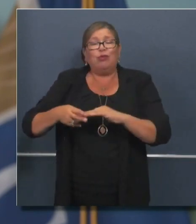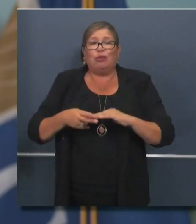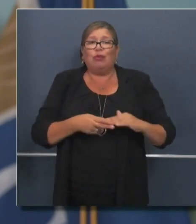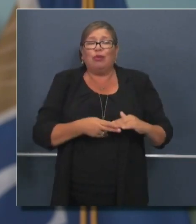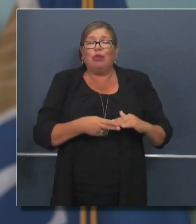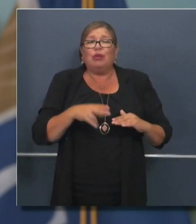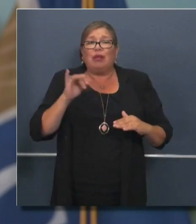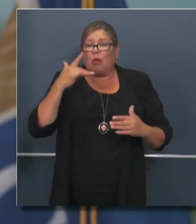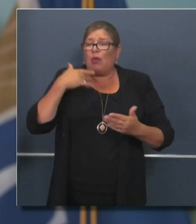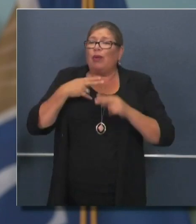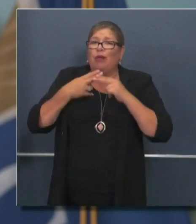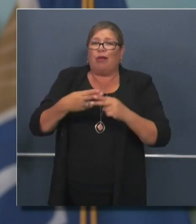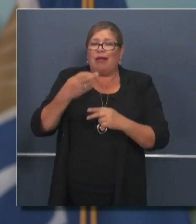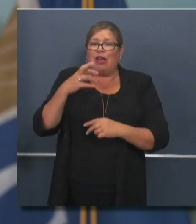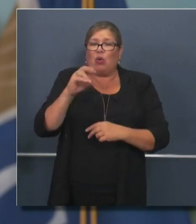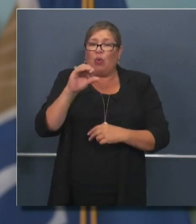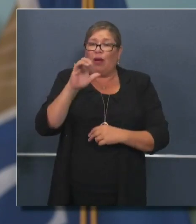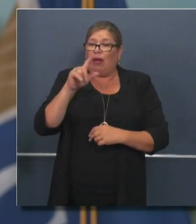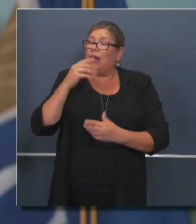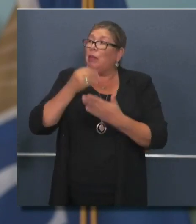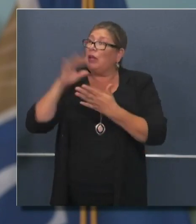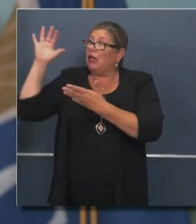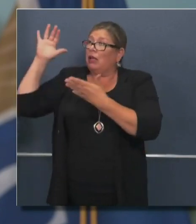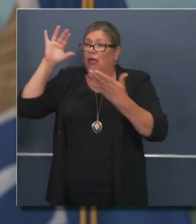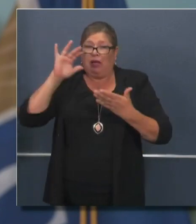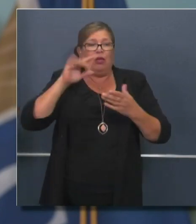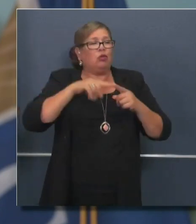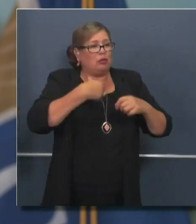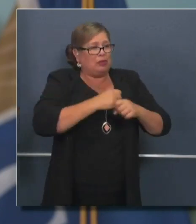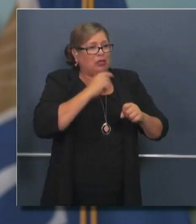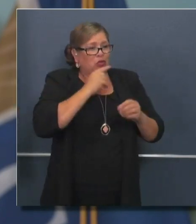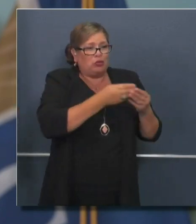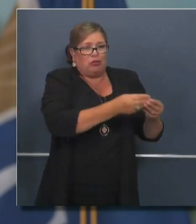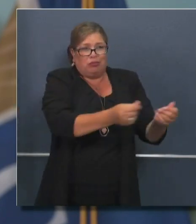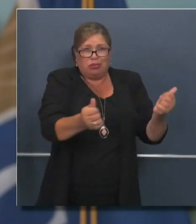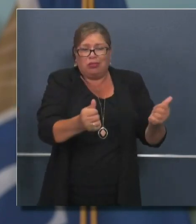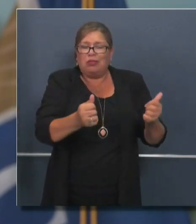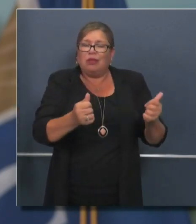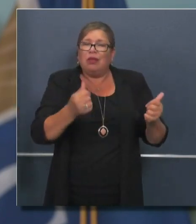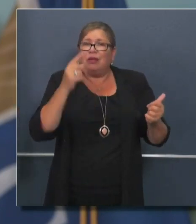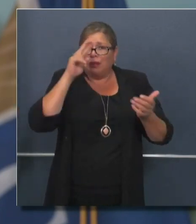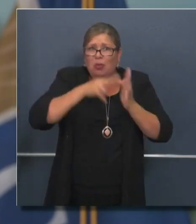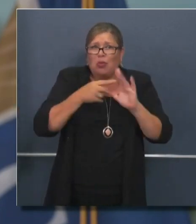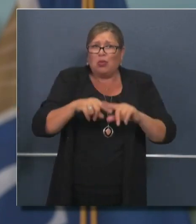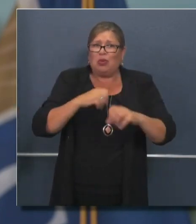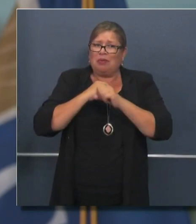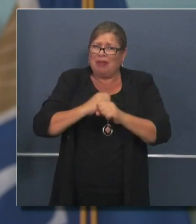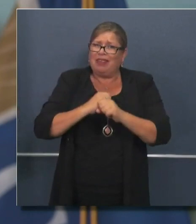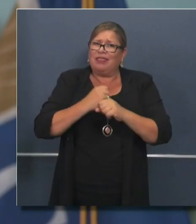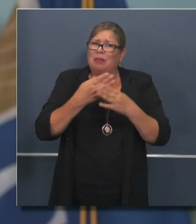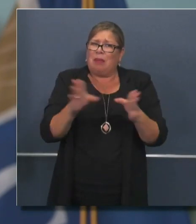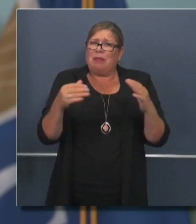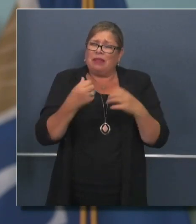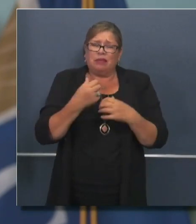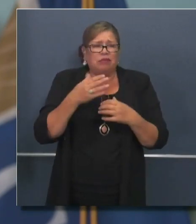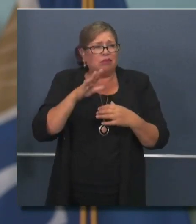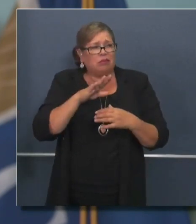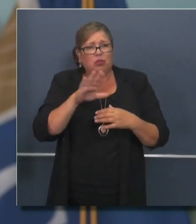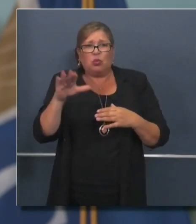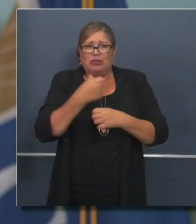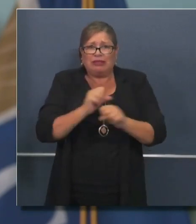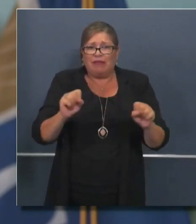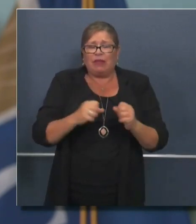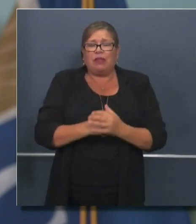officers that are doing so much every single day to protect public safety and to meet